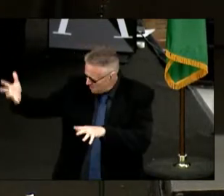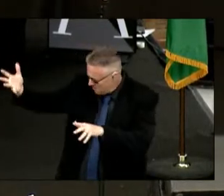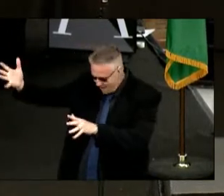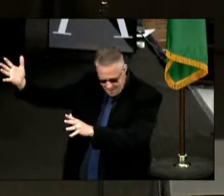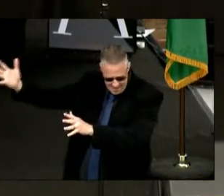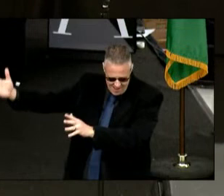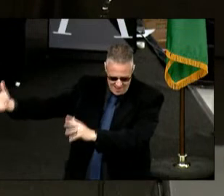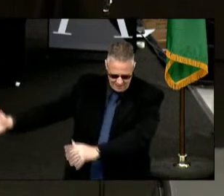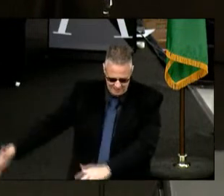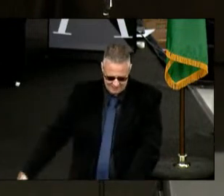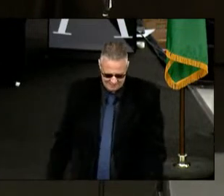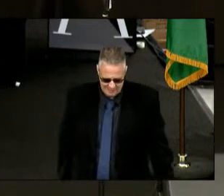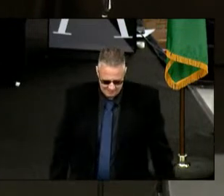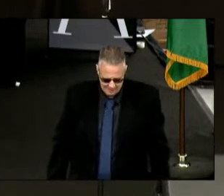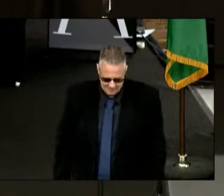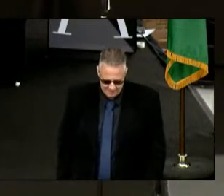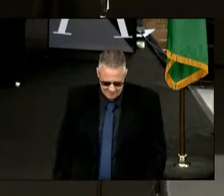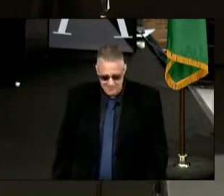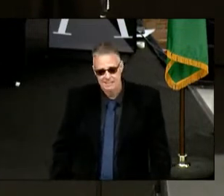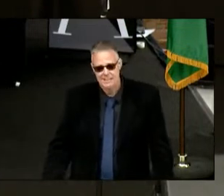live that way.